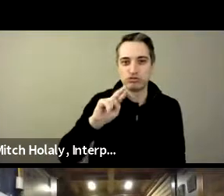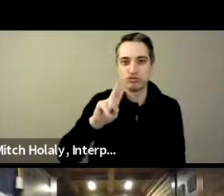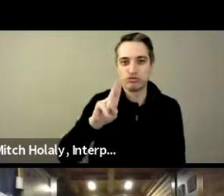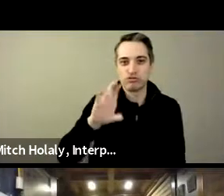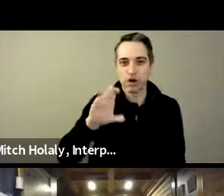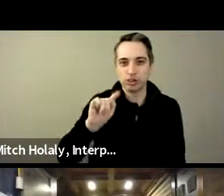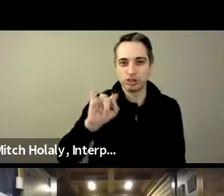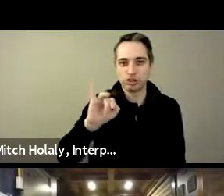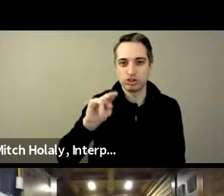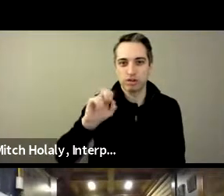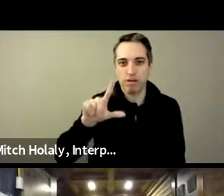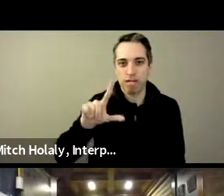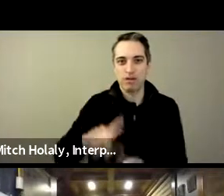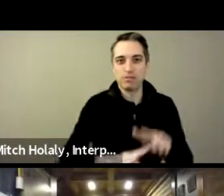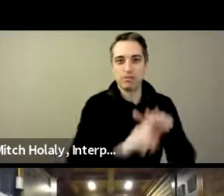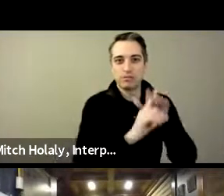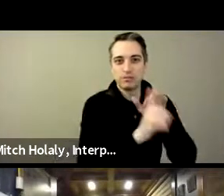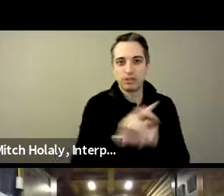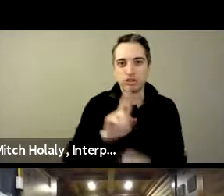the department to